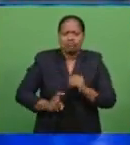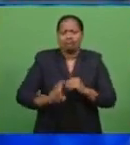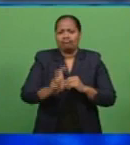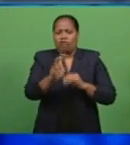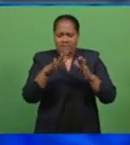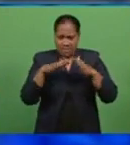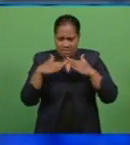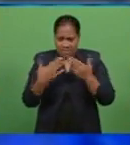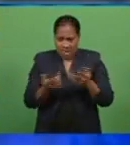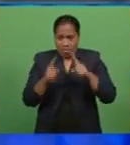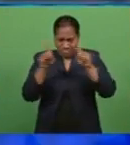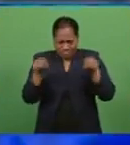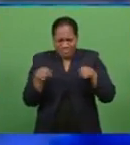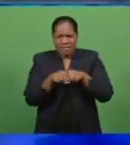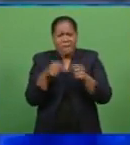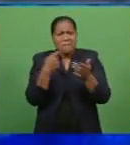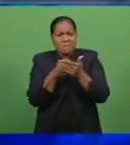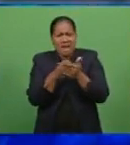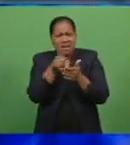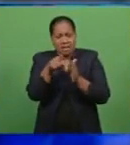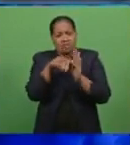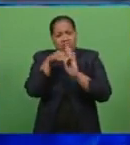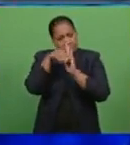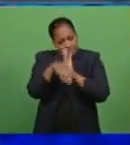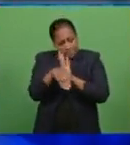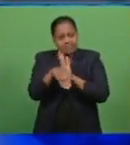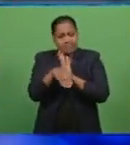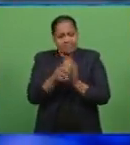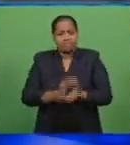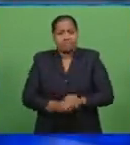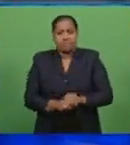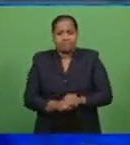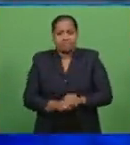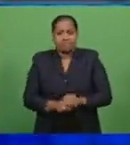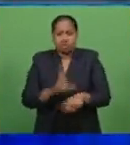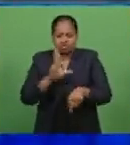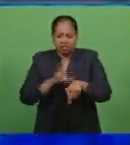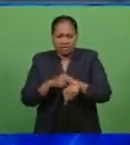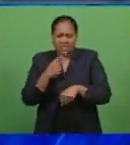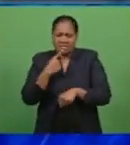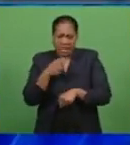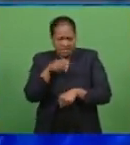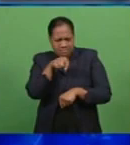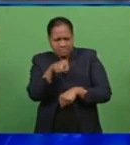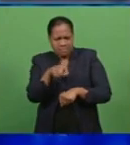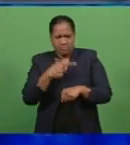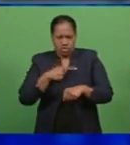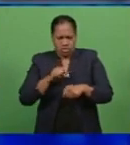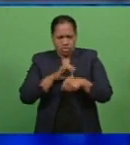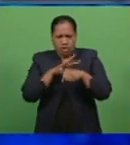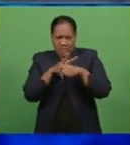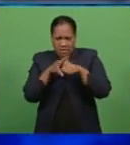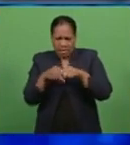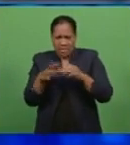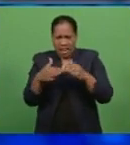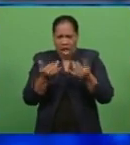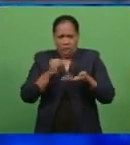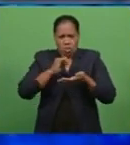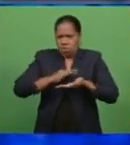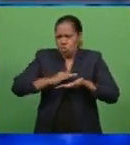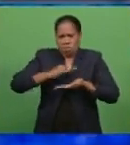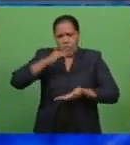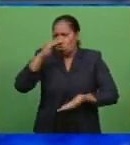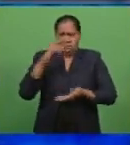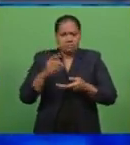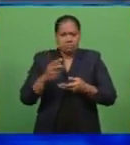reduce remittance. Economist Dr. Rohit Kishore says the economic impacts of the COVID-19 are increasingly hitting tourism